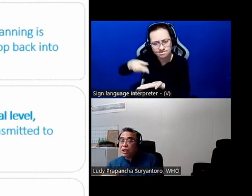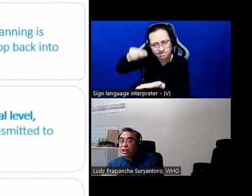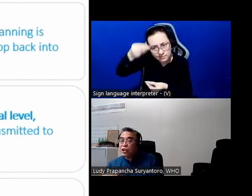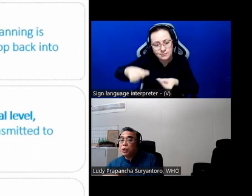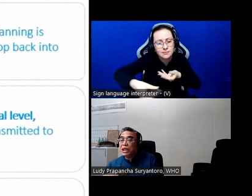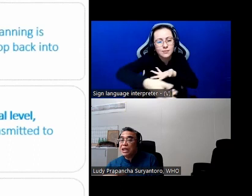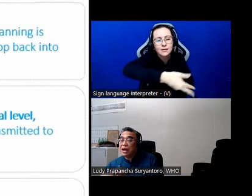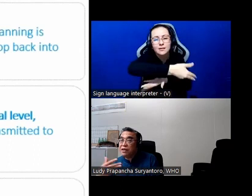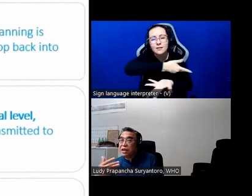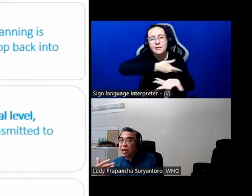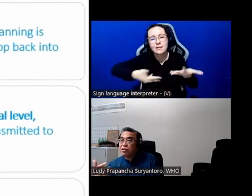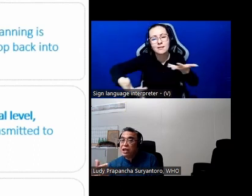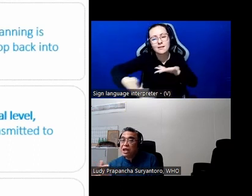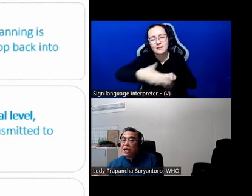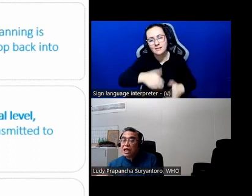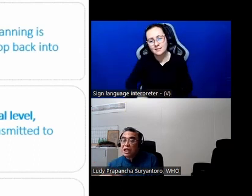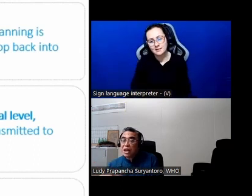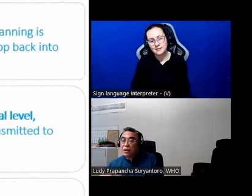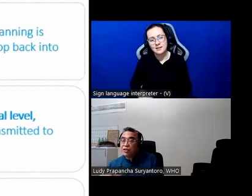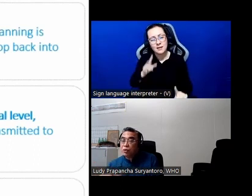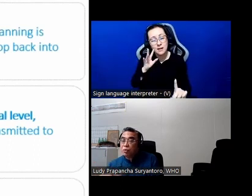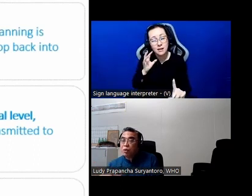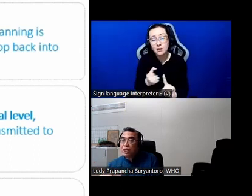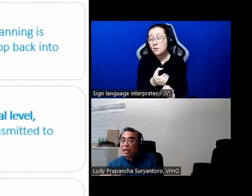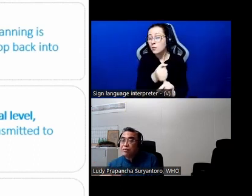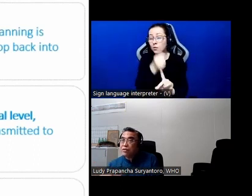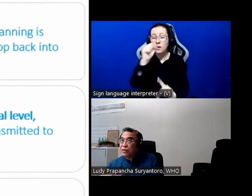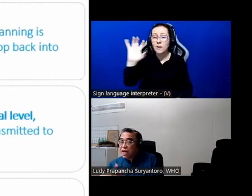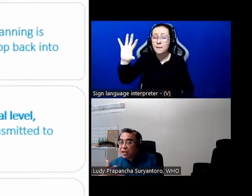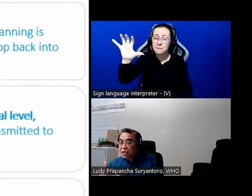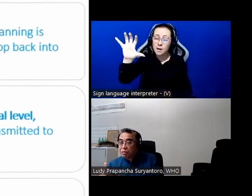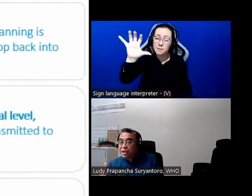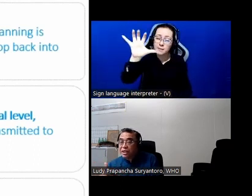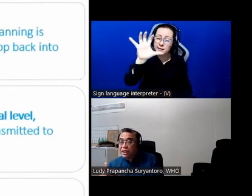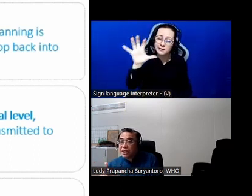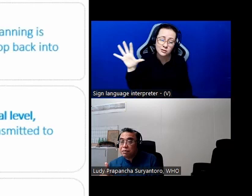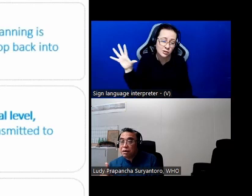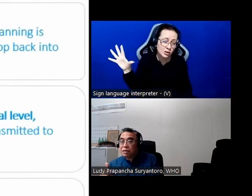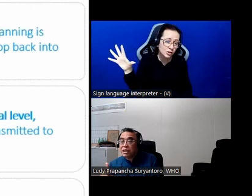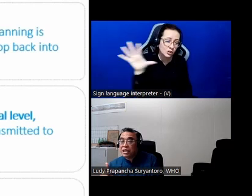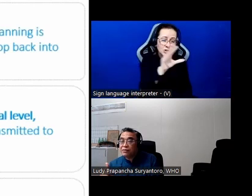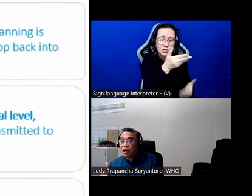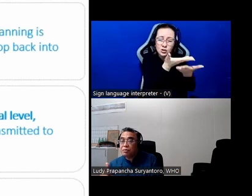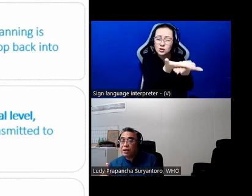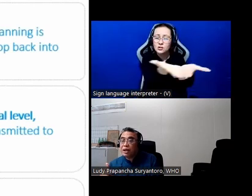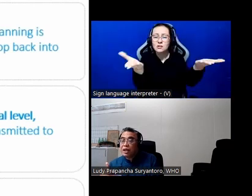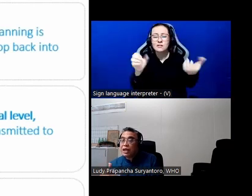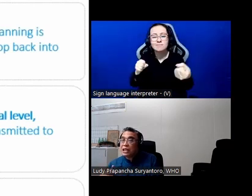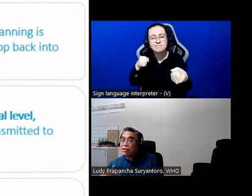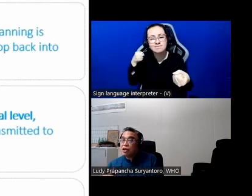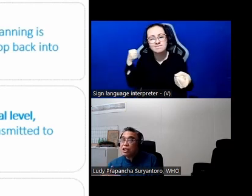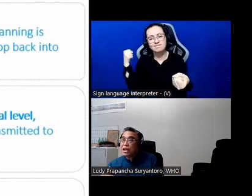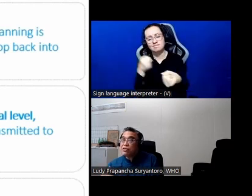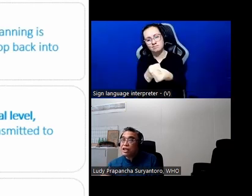to ensure that every country that we can support in terms of the IHR capacity and capability development